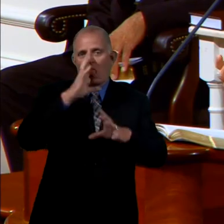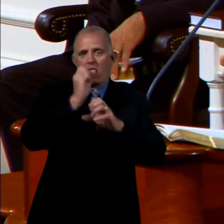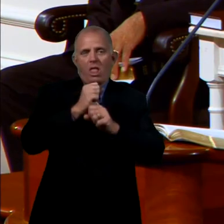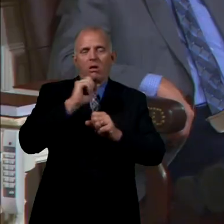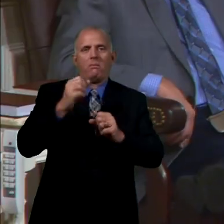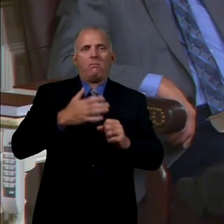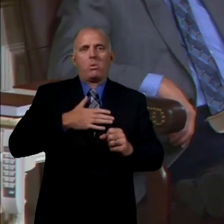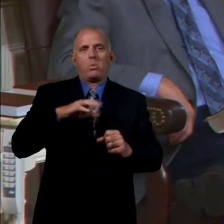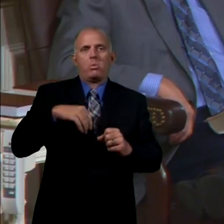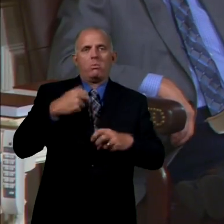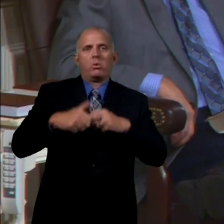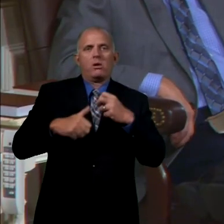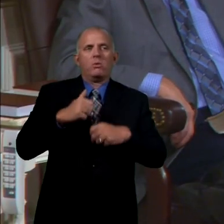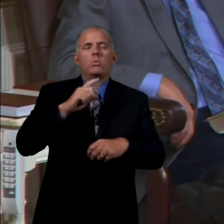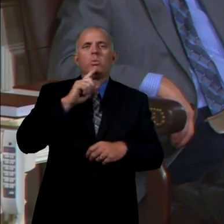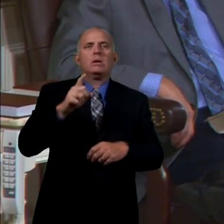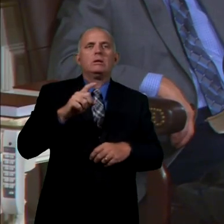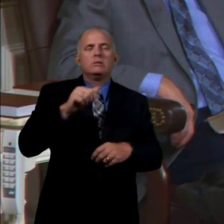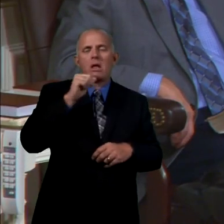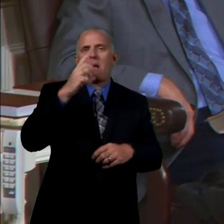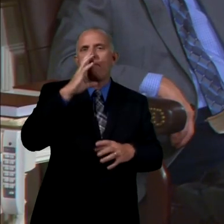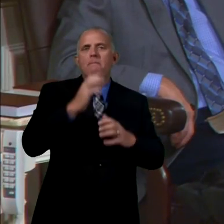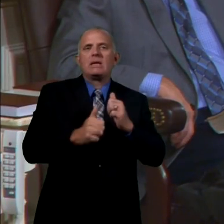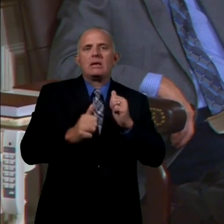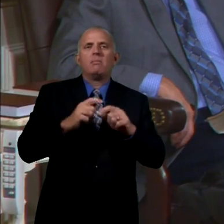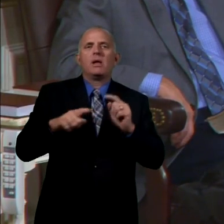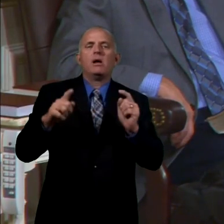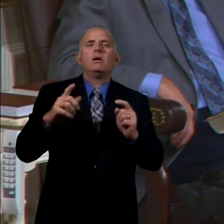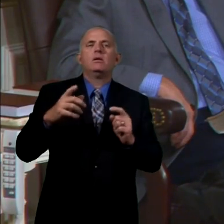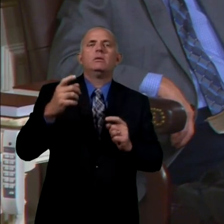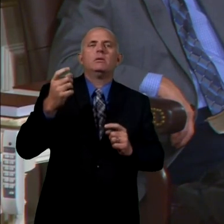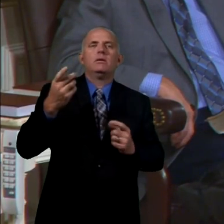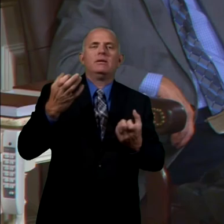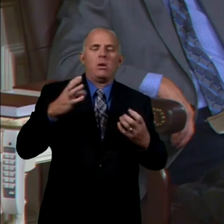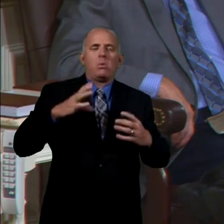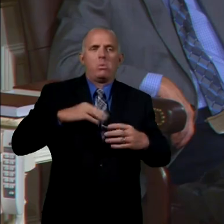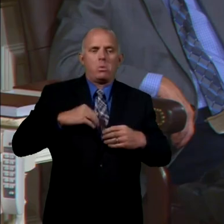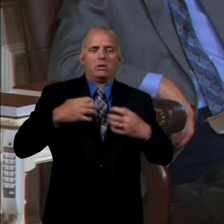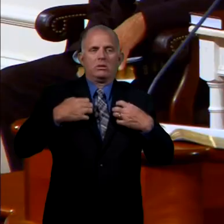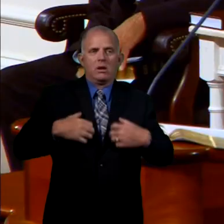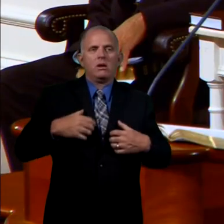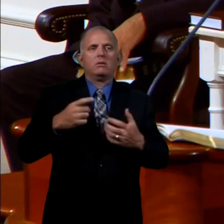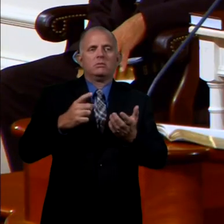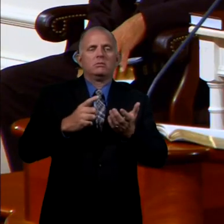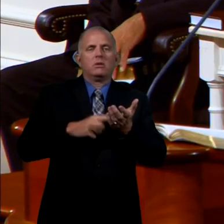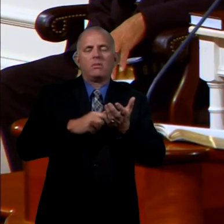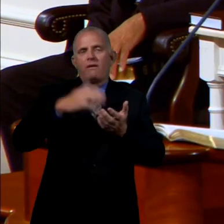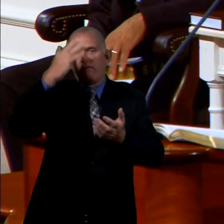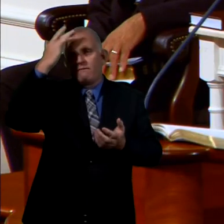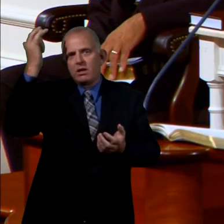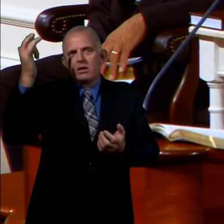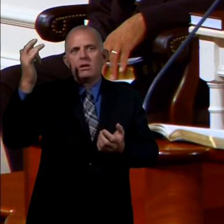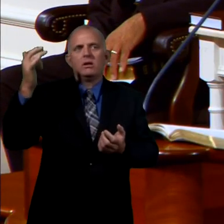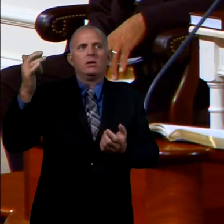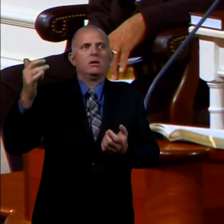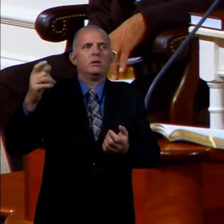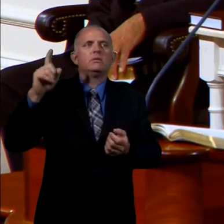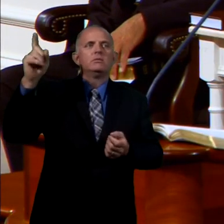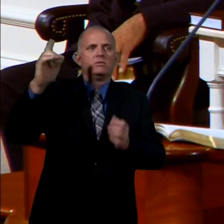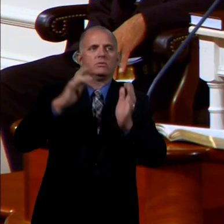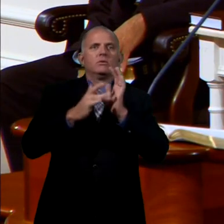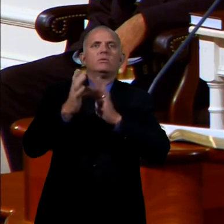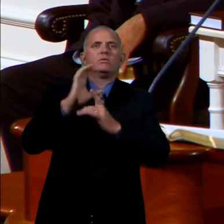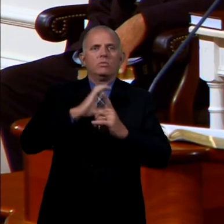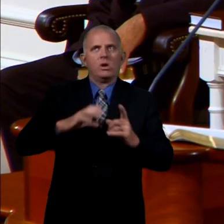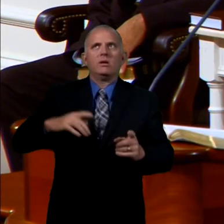trying to be mean, but they're so consumed with their own wants, their own needs, their own desires, that they forget about you. Jesus Christ does care